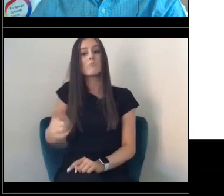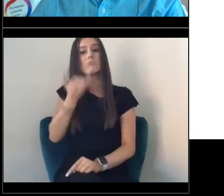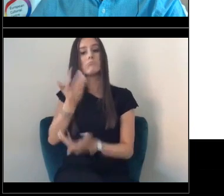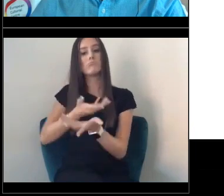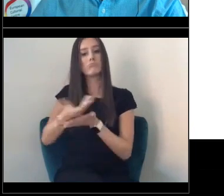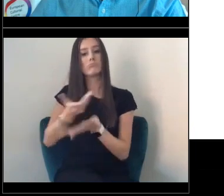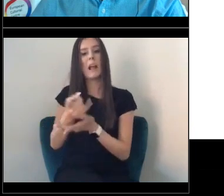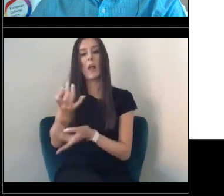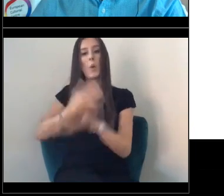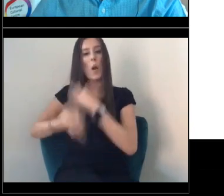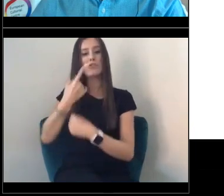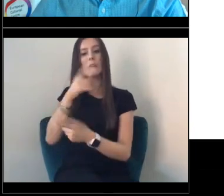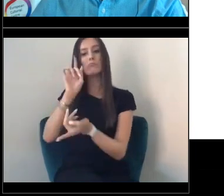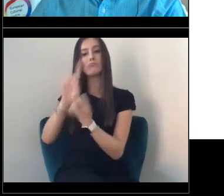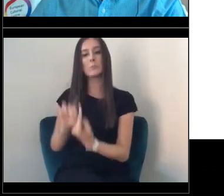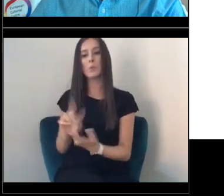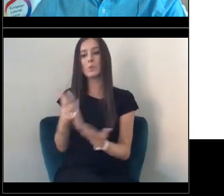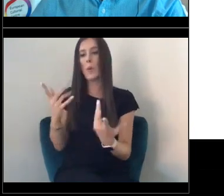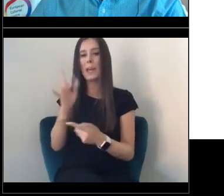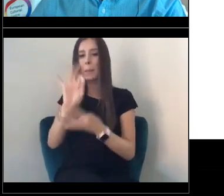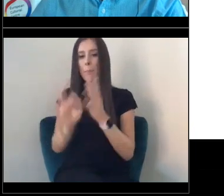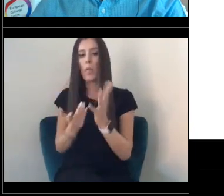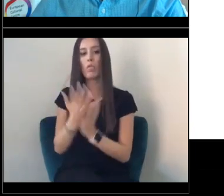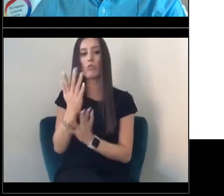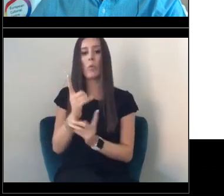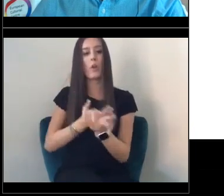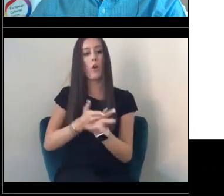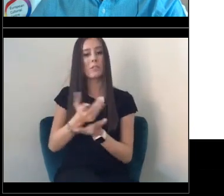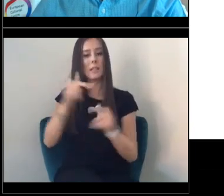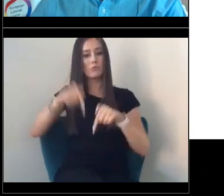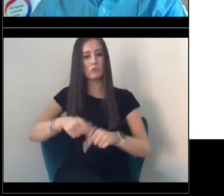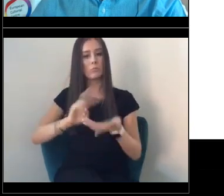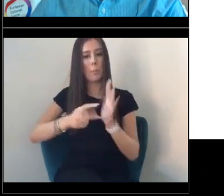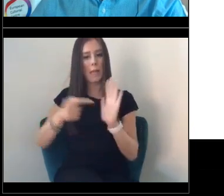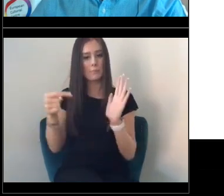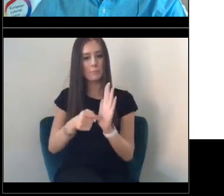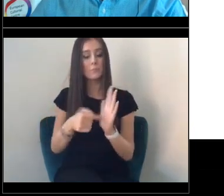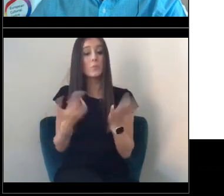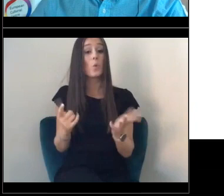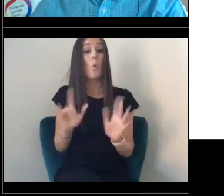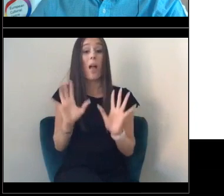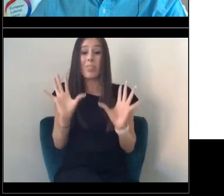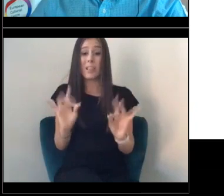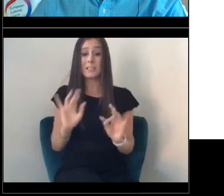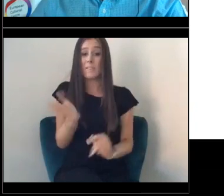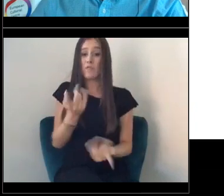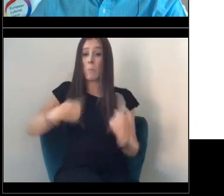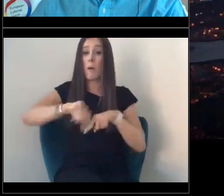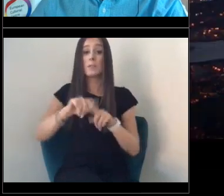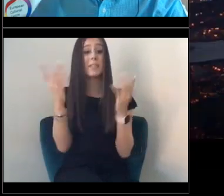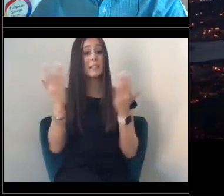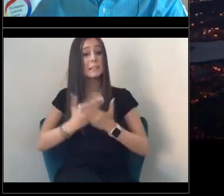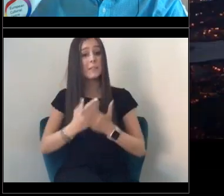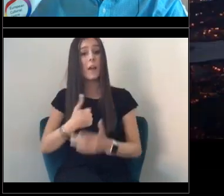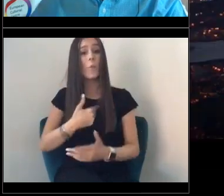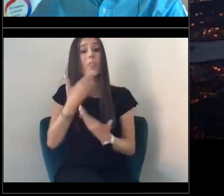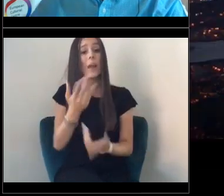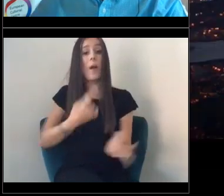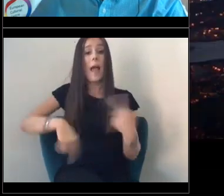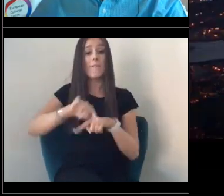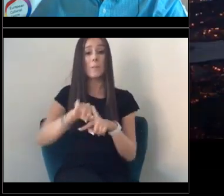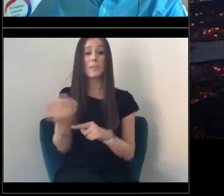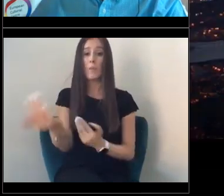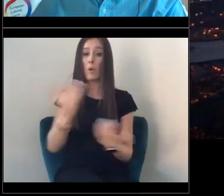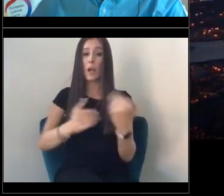to the consultation over the phone. So that's about all from us this evening. I want to thank you all for